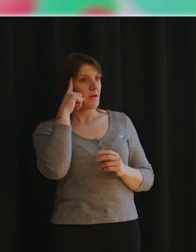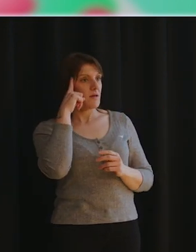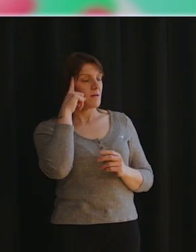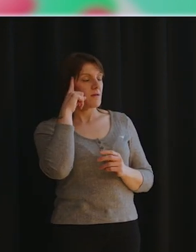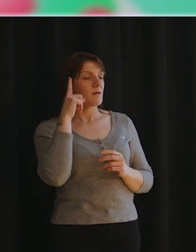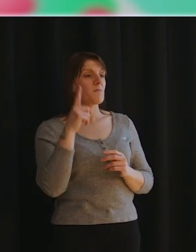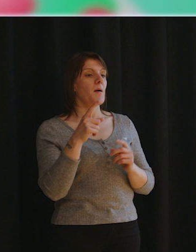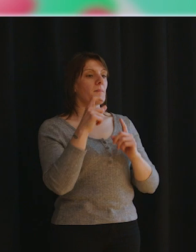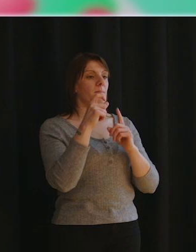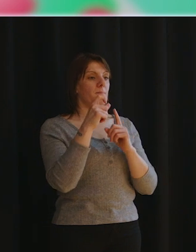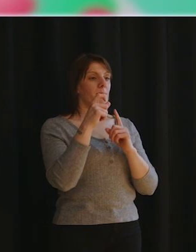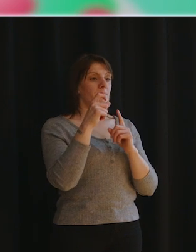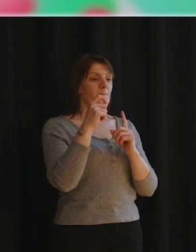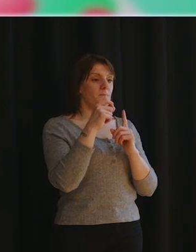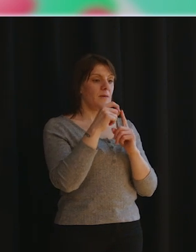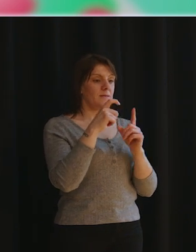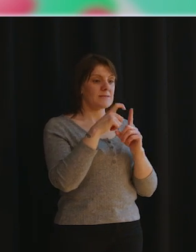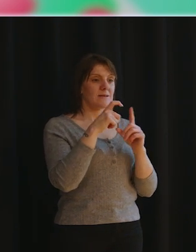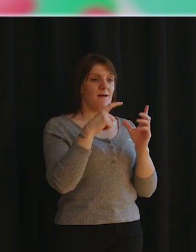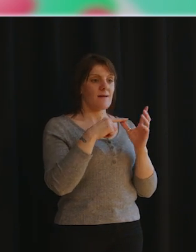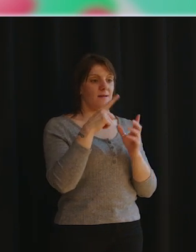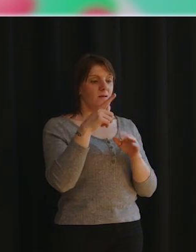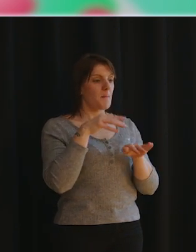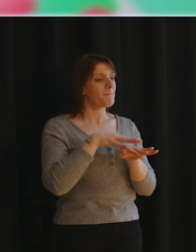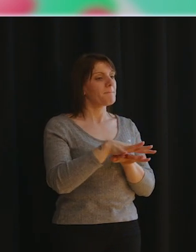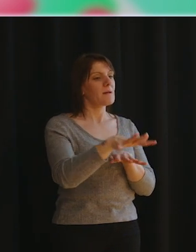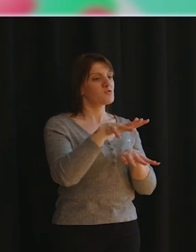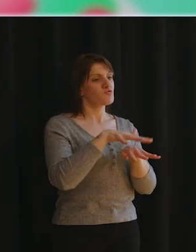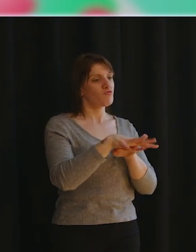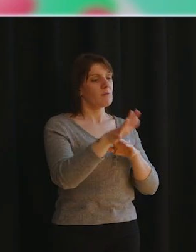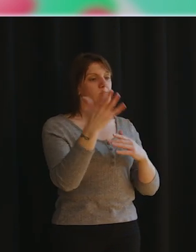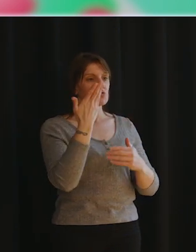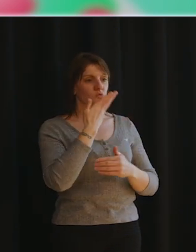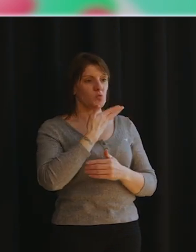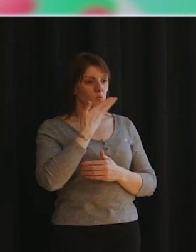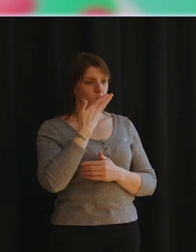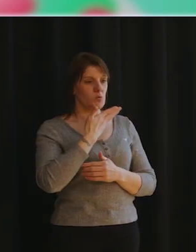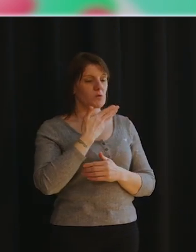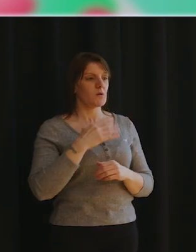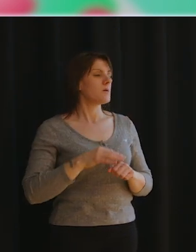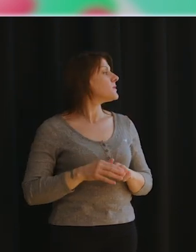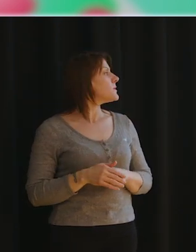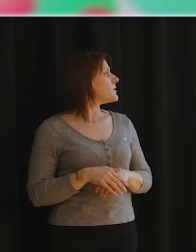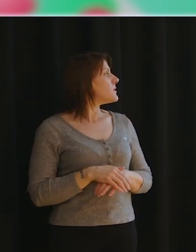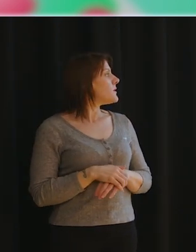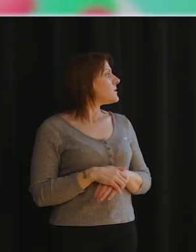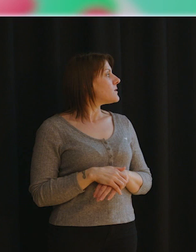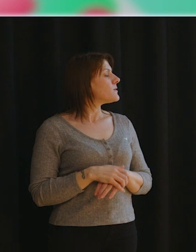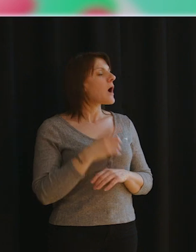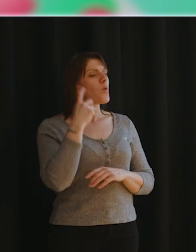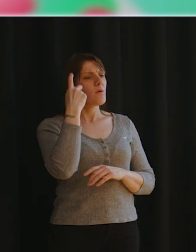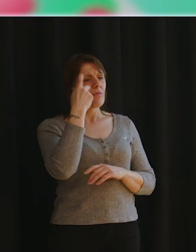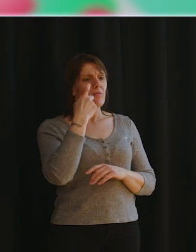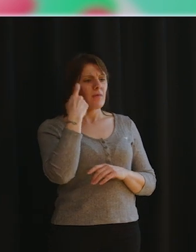schools, how we then think about it in a mainstream school, and then how we think about it